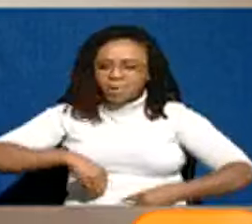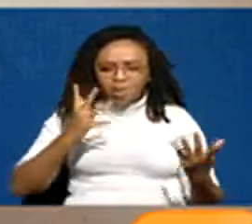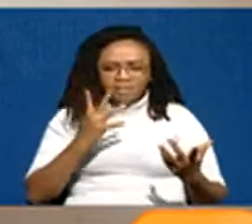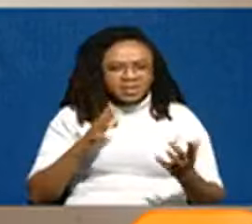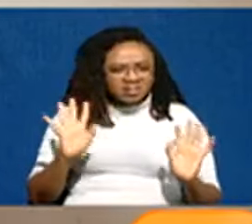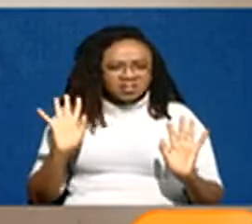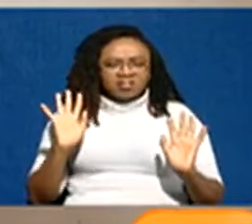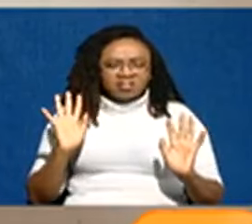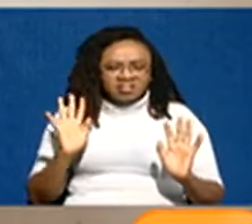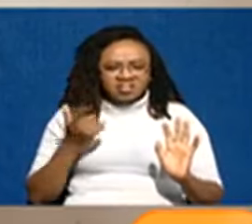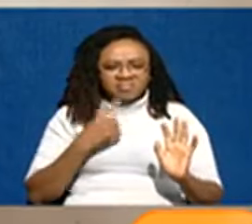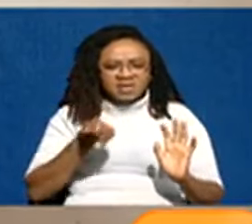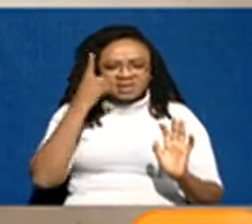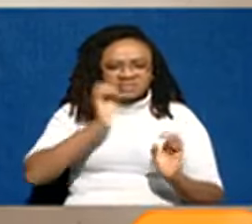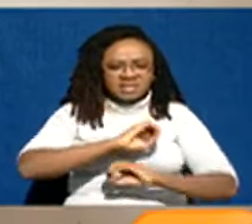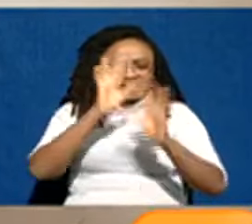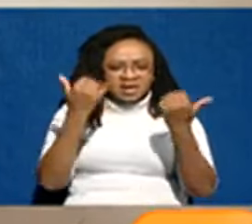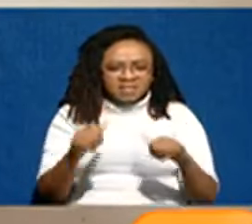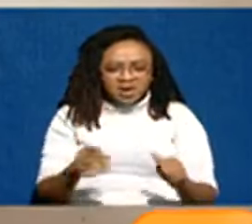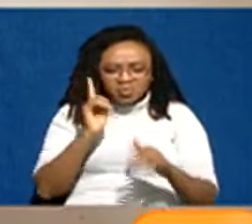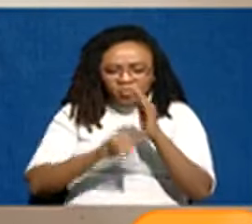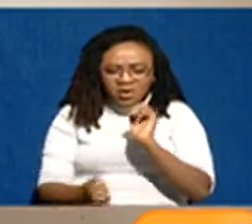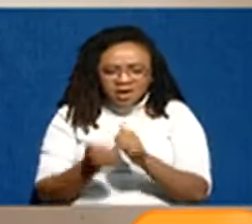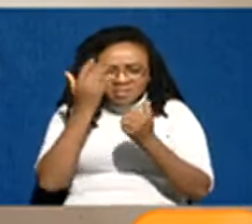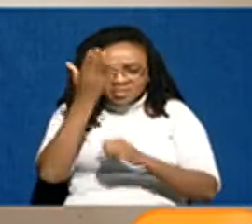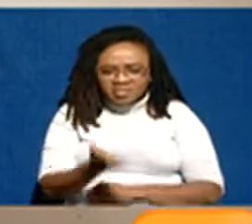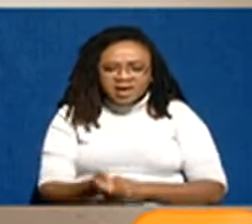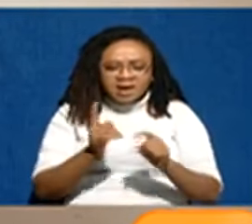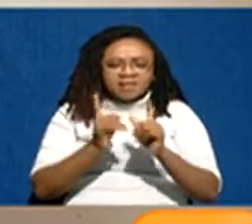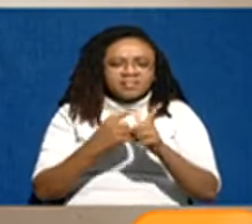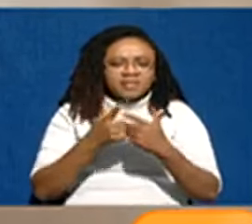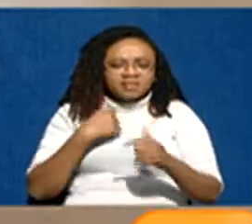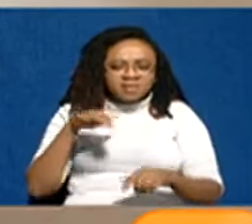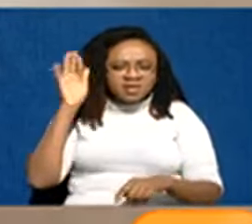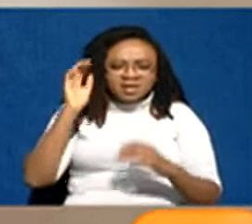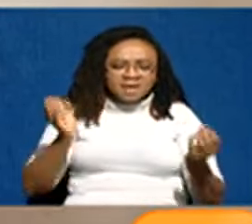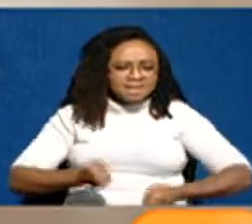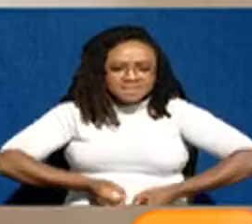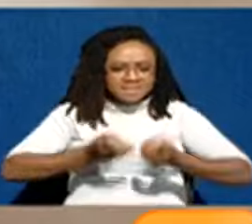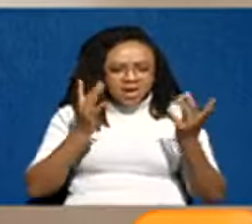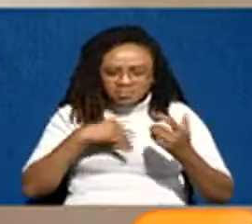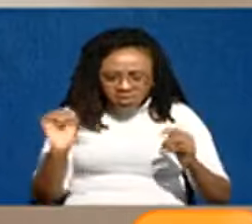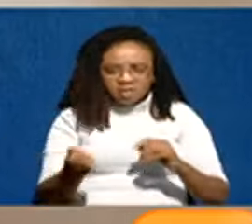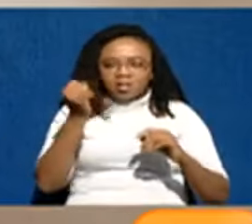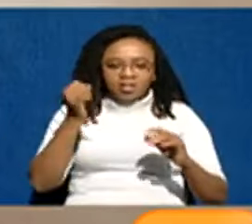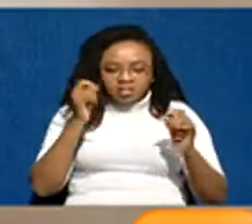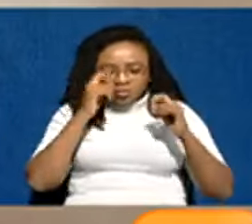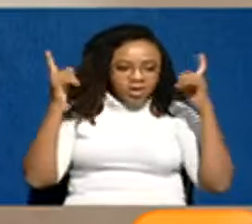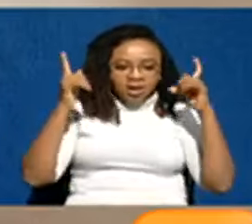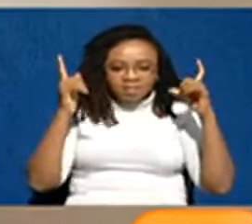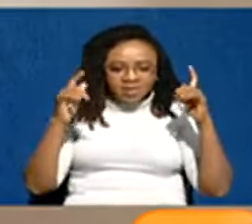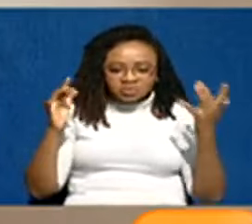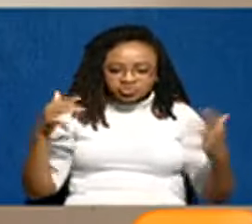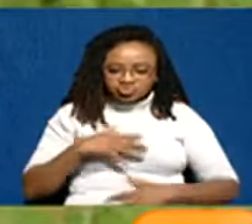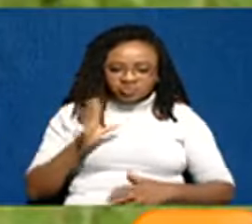not see understand chenye kilifanyika vizuri. But what I had was a bang. Kuamka tu hivi dakika kidogo,